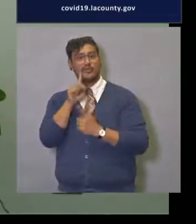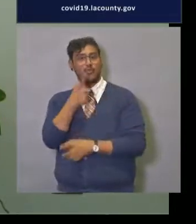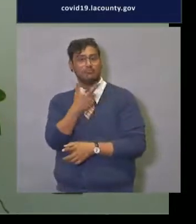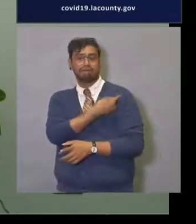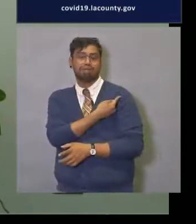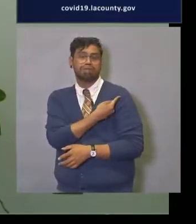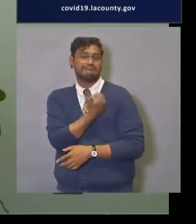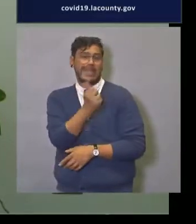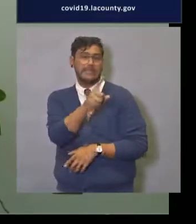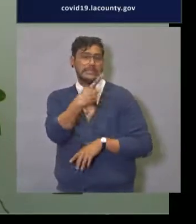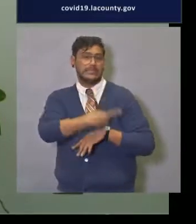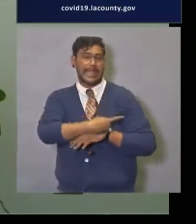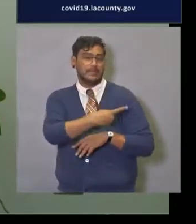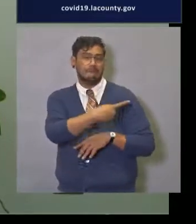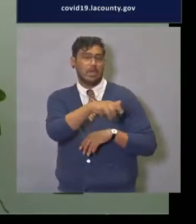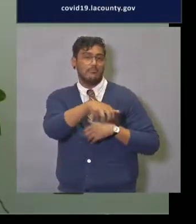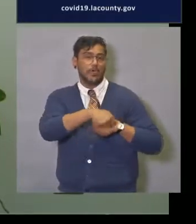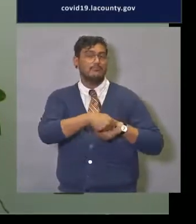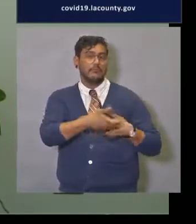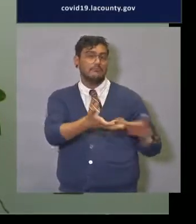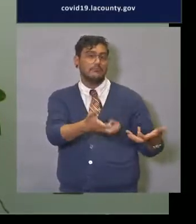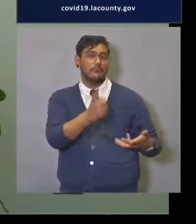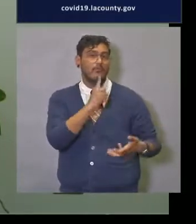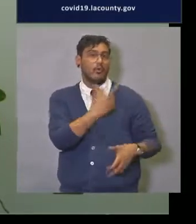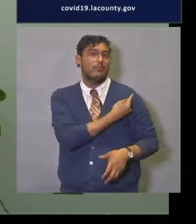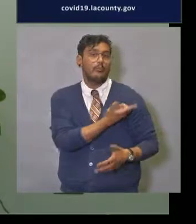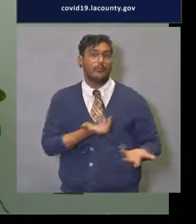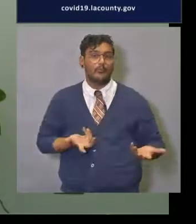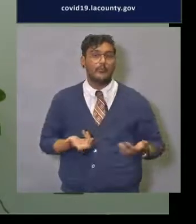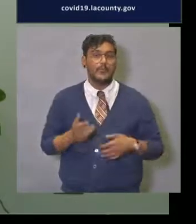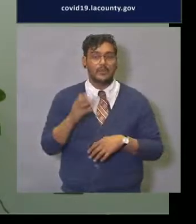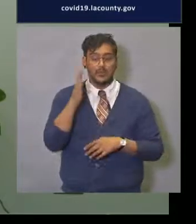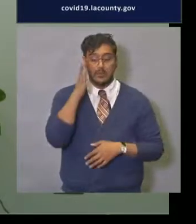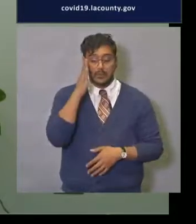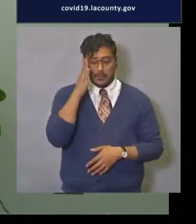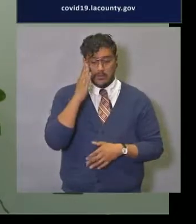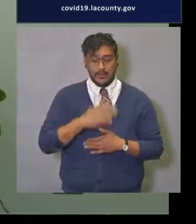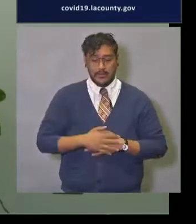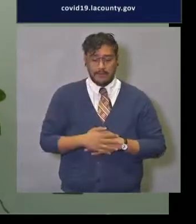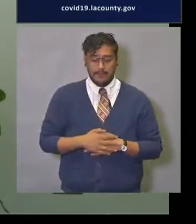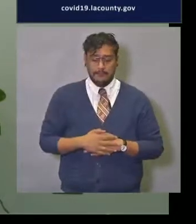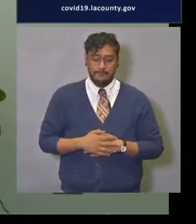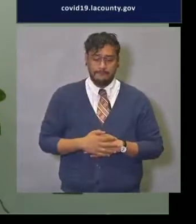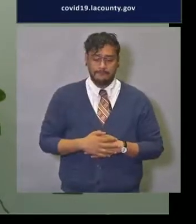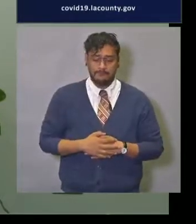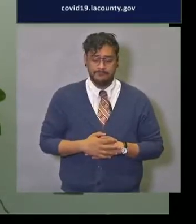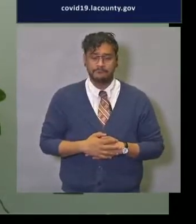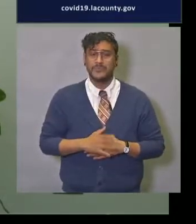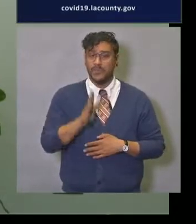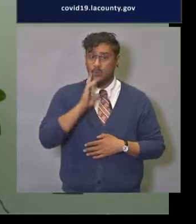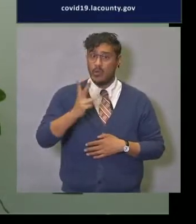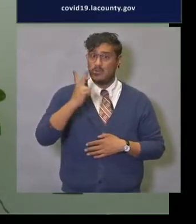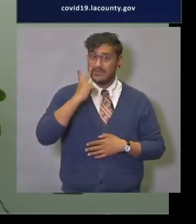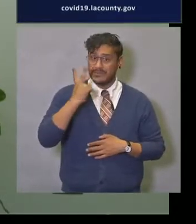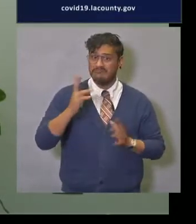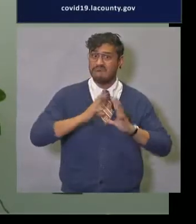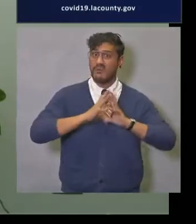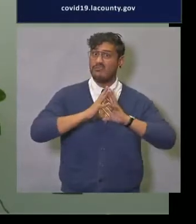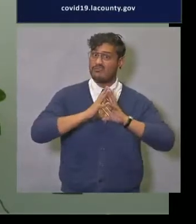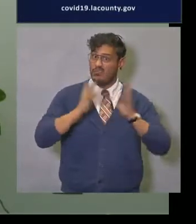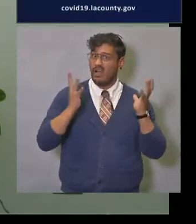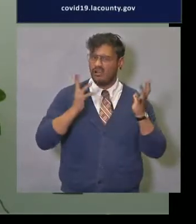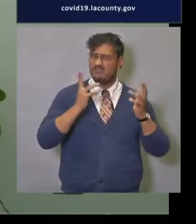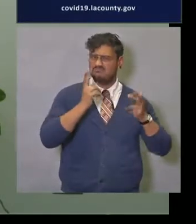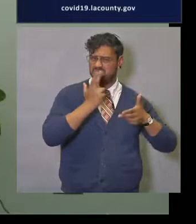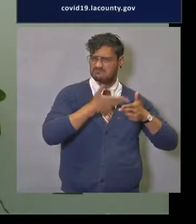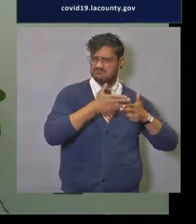particular day or during a particular week to get vaccinations. You're going to see a lot of sort of what we call closed pods to make